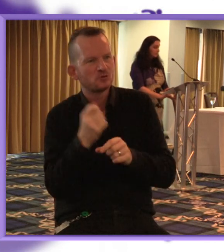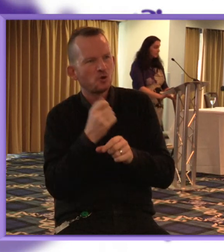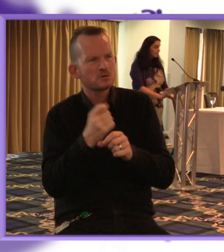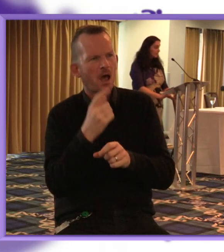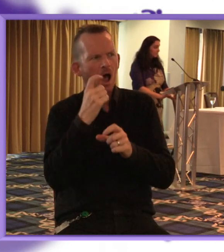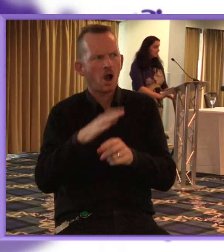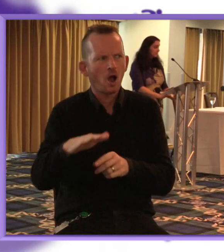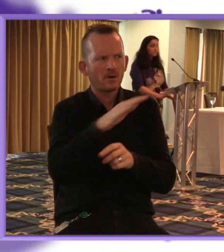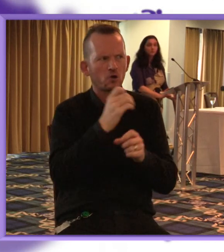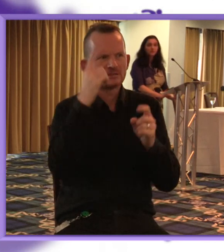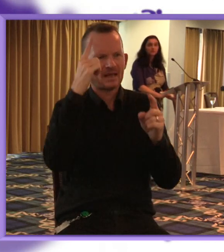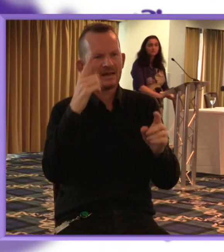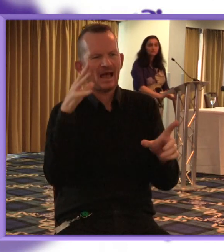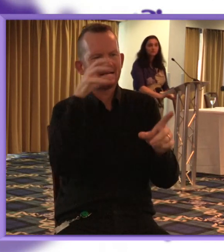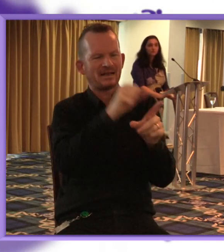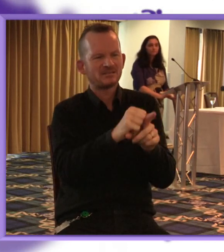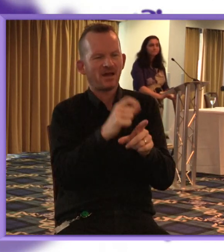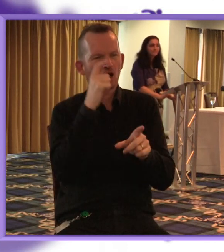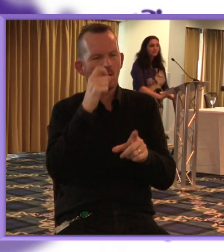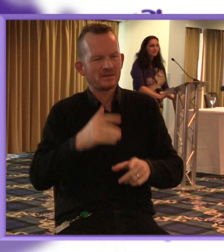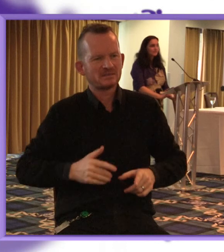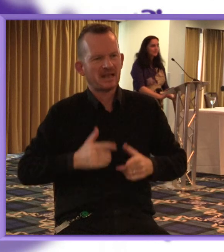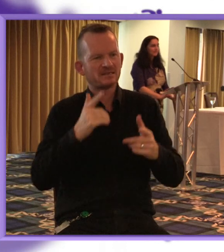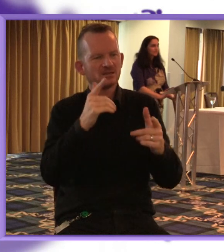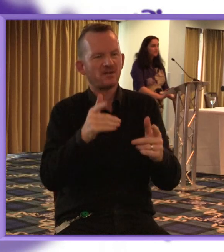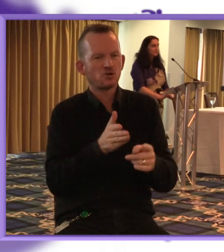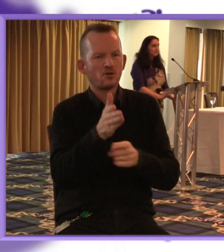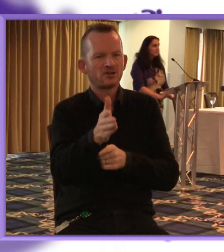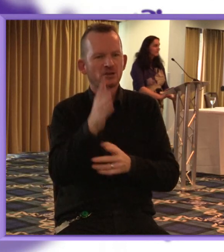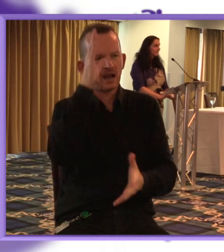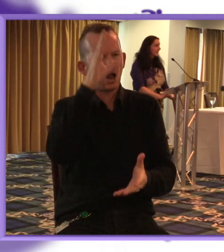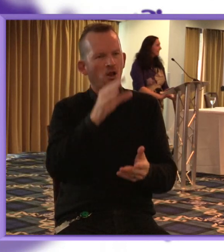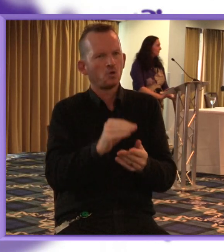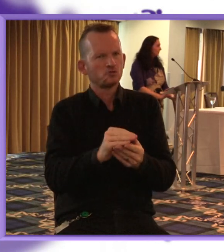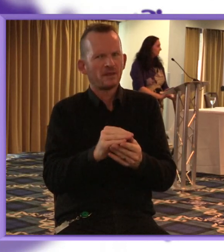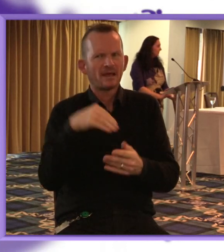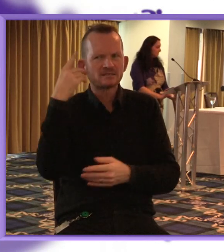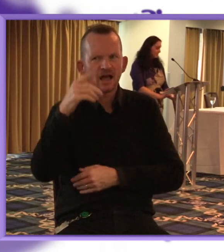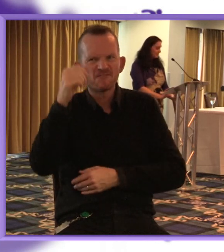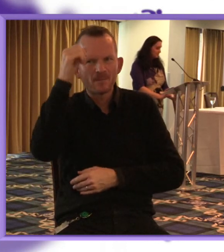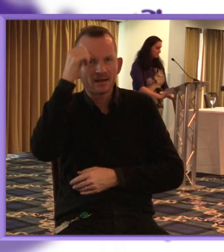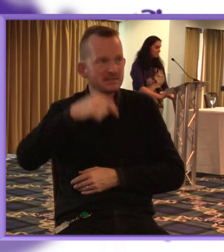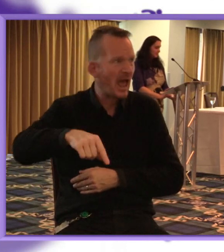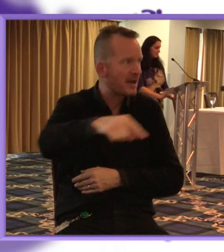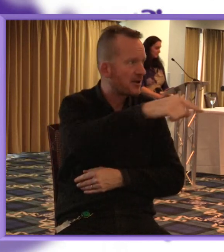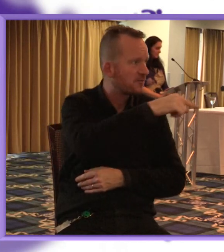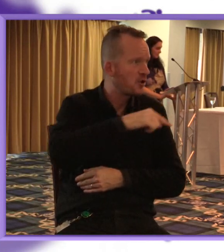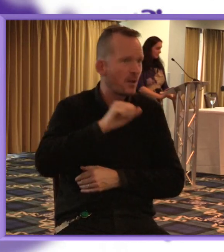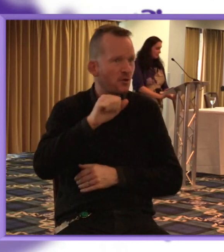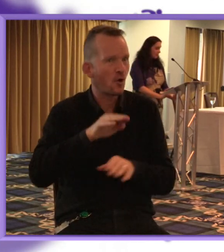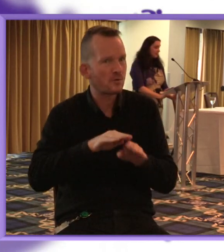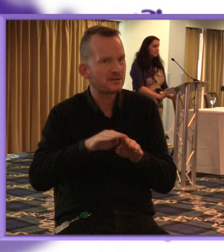help identify a common sense of direction or conclusion. Does that sound familiar to any of you in any of your